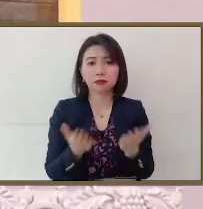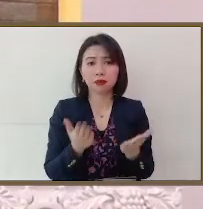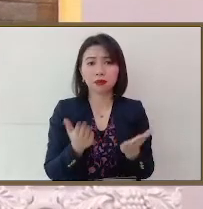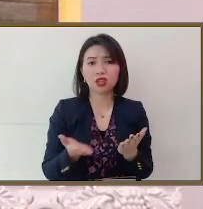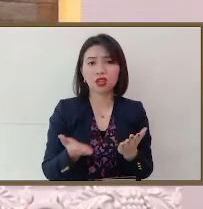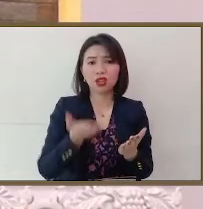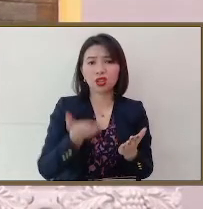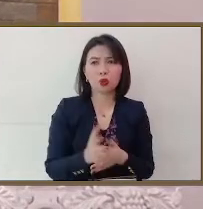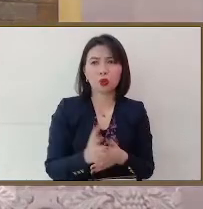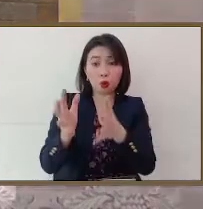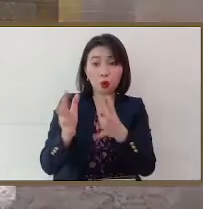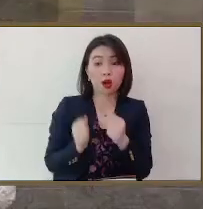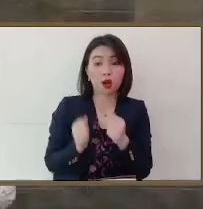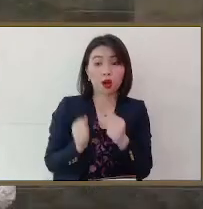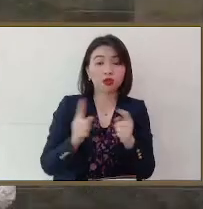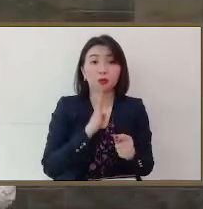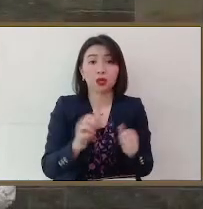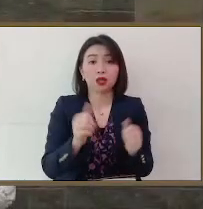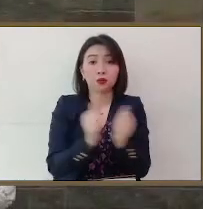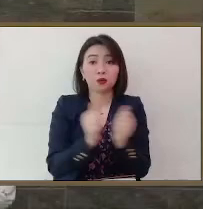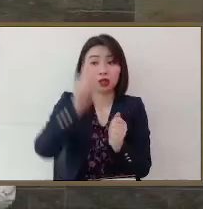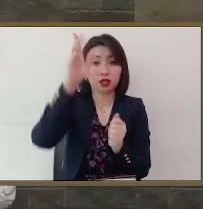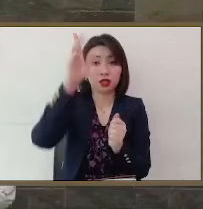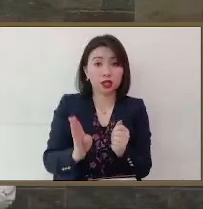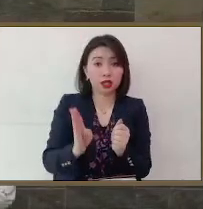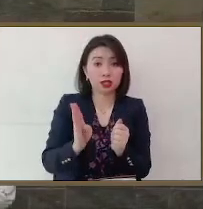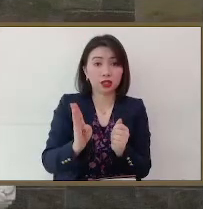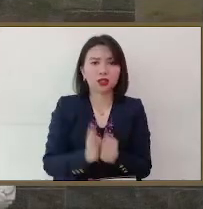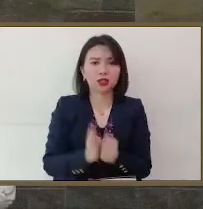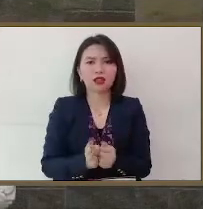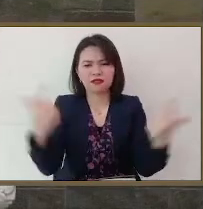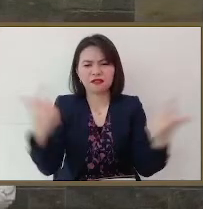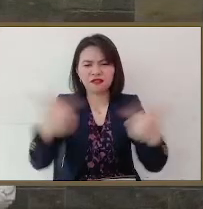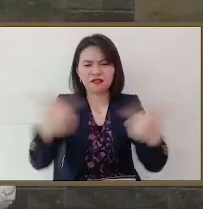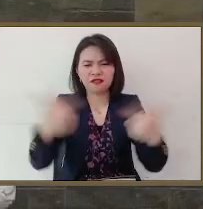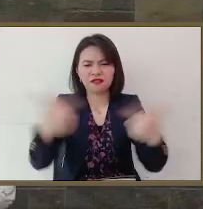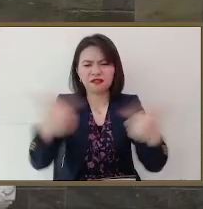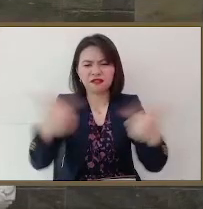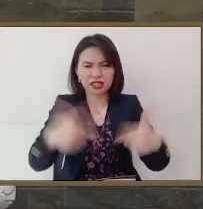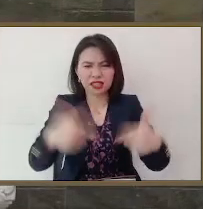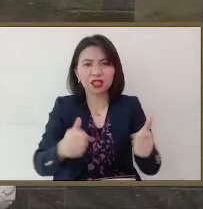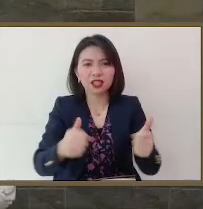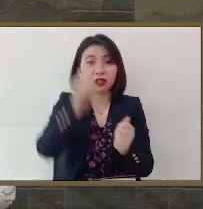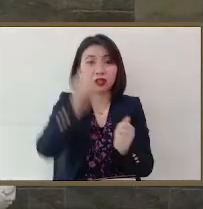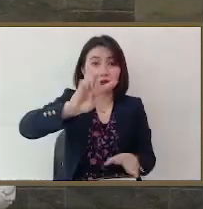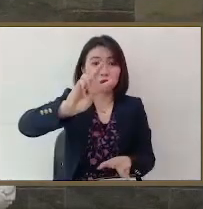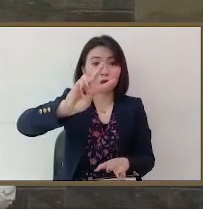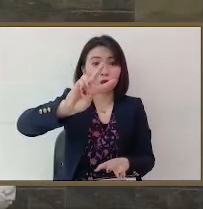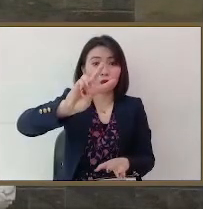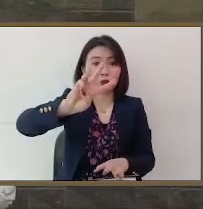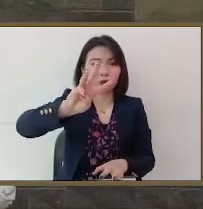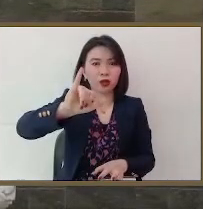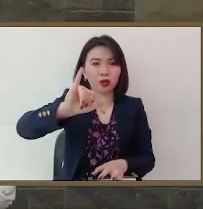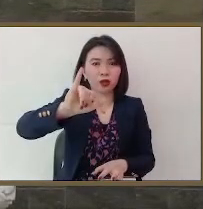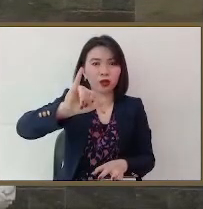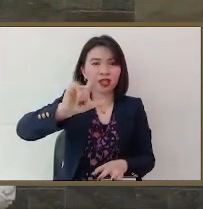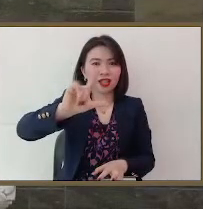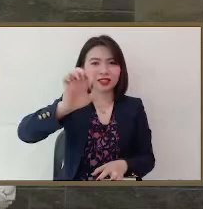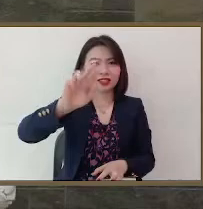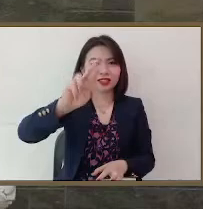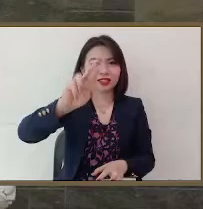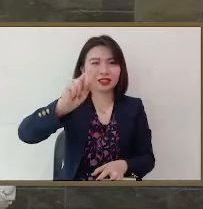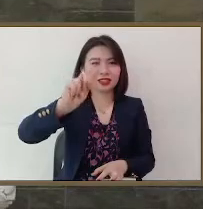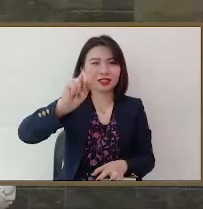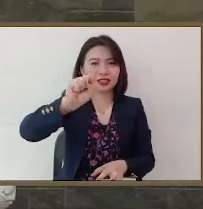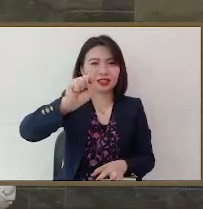be with God, struggling with God in the wilderness, or you may want to